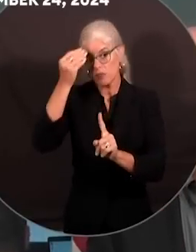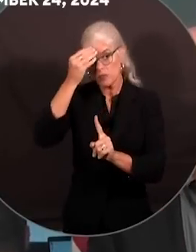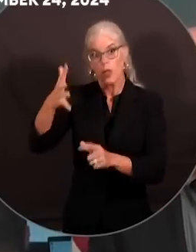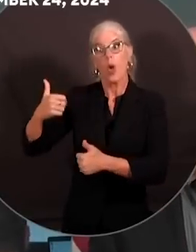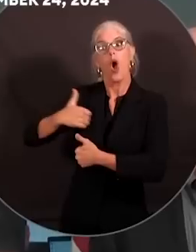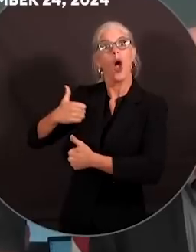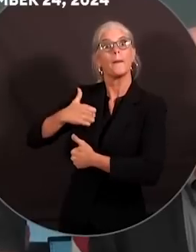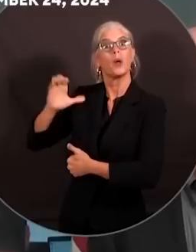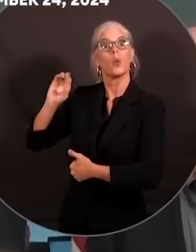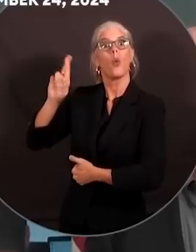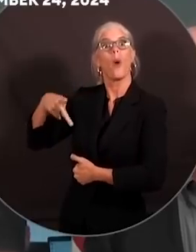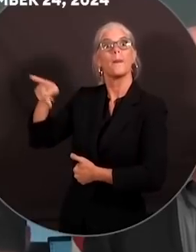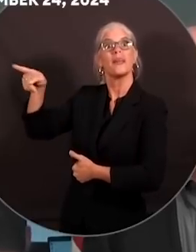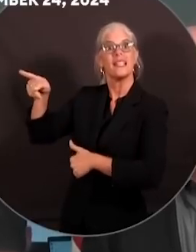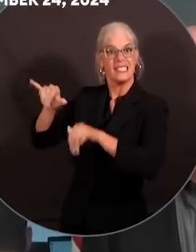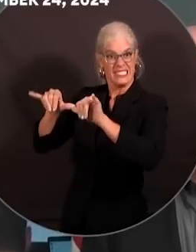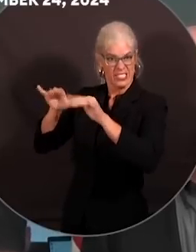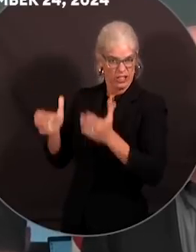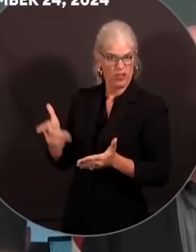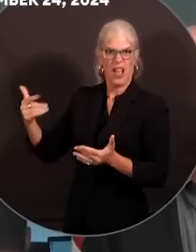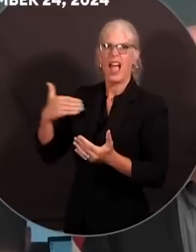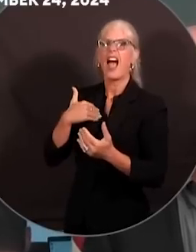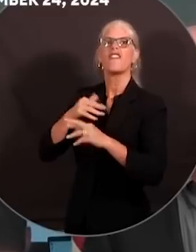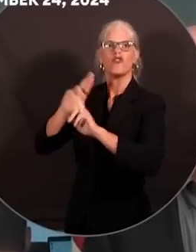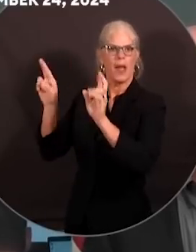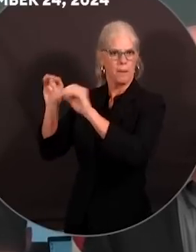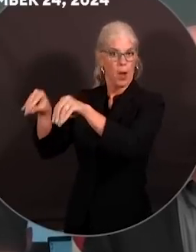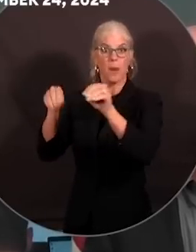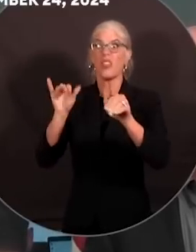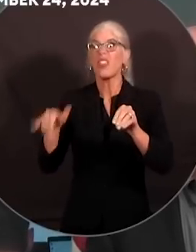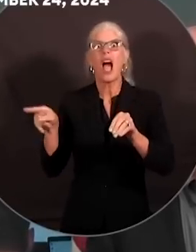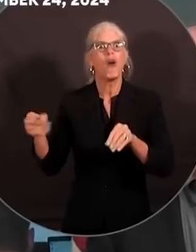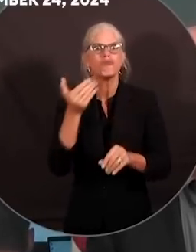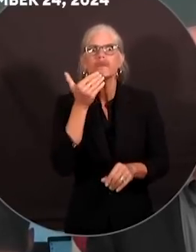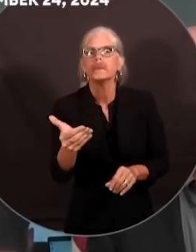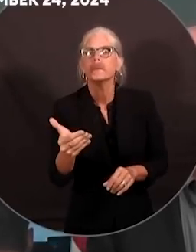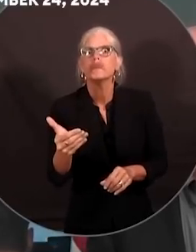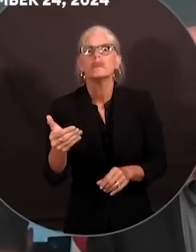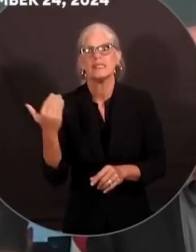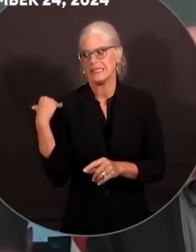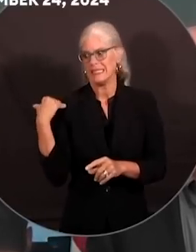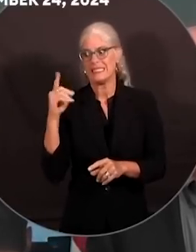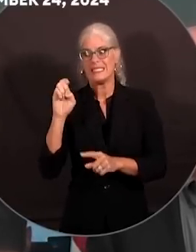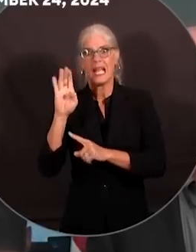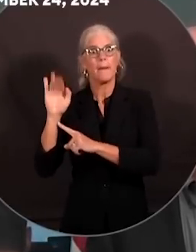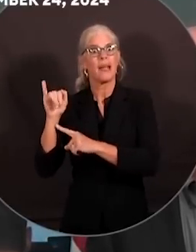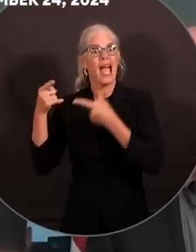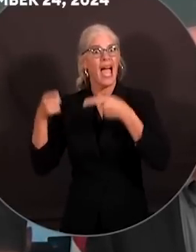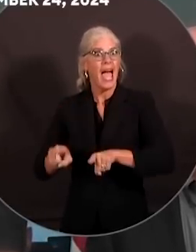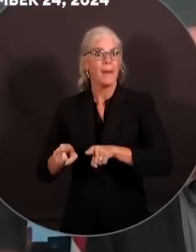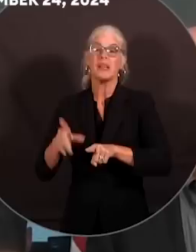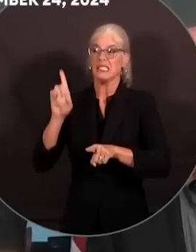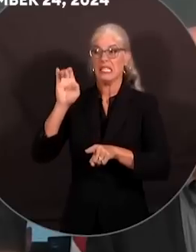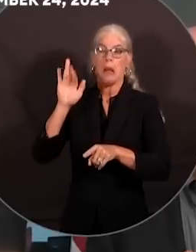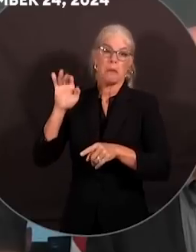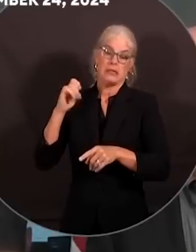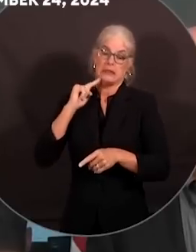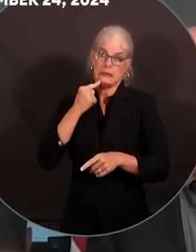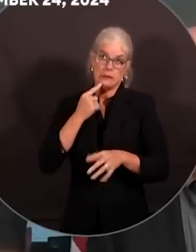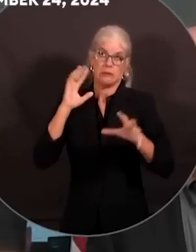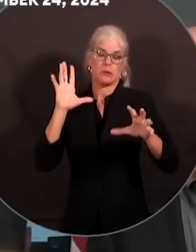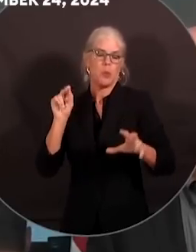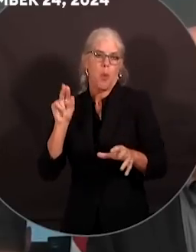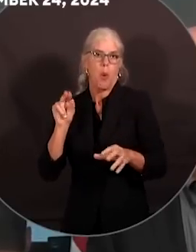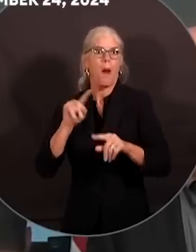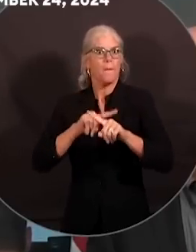has a lot of this. This proved to be successful with Debbie. I mean, Debbie was not a major hurricane, but it brought a lot of